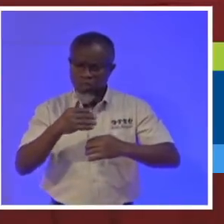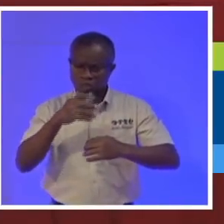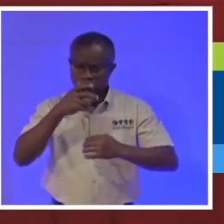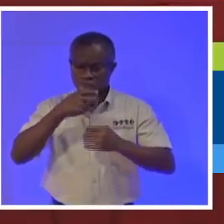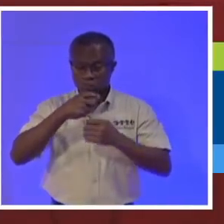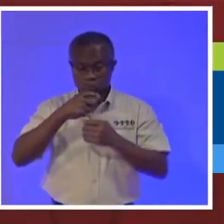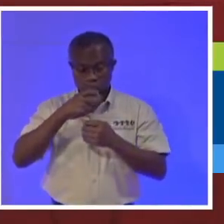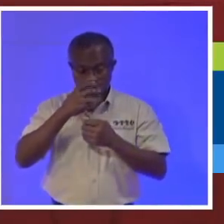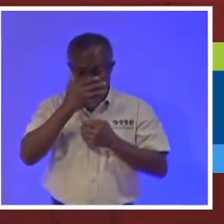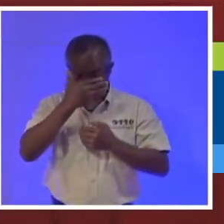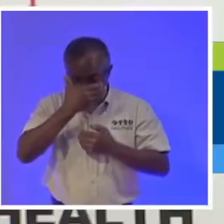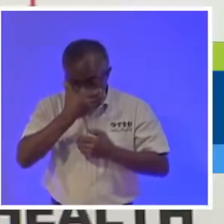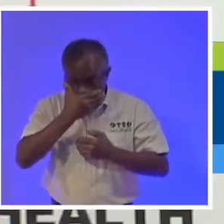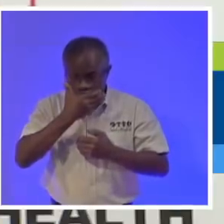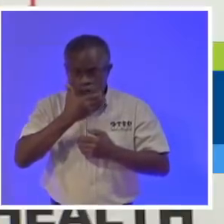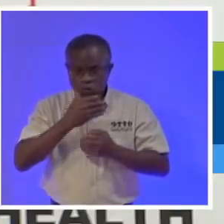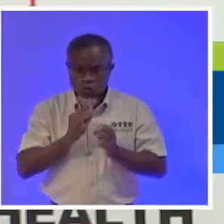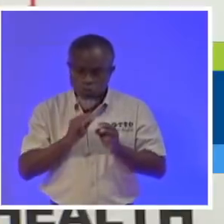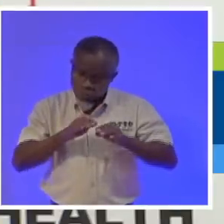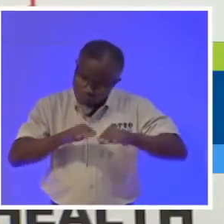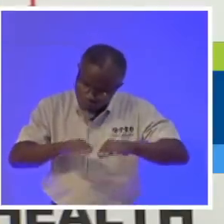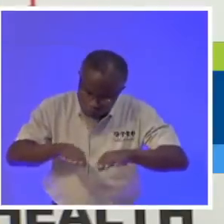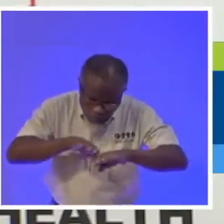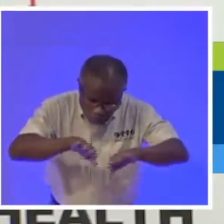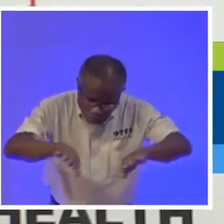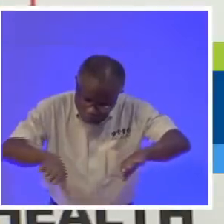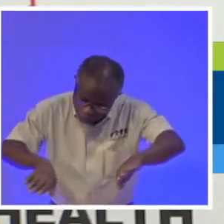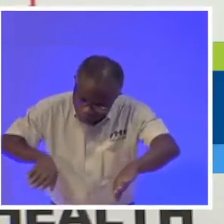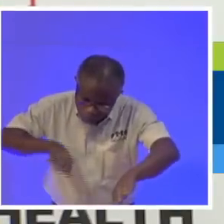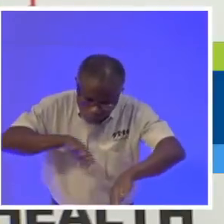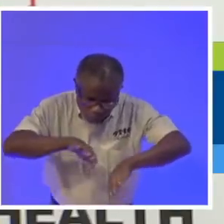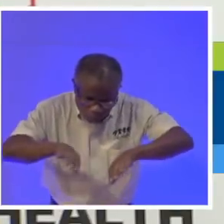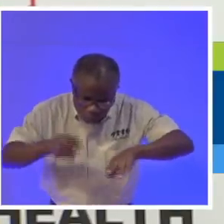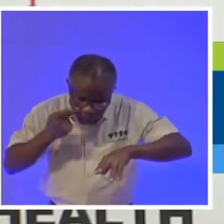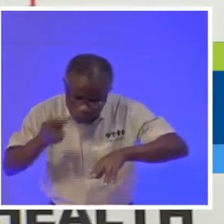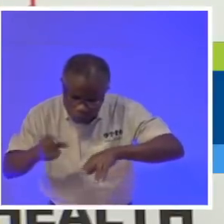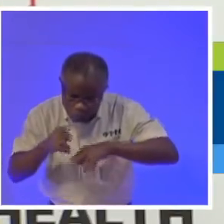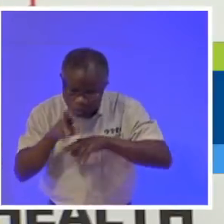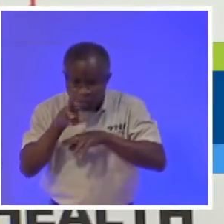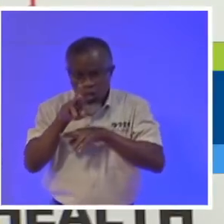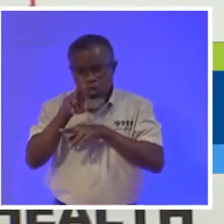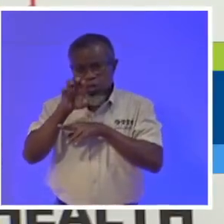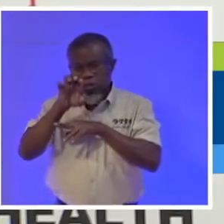in my side of the court. Yeah. So Trinidad and Tobago